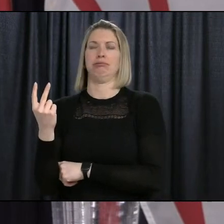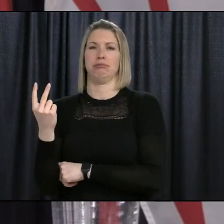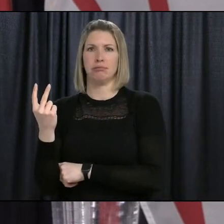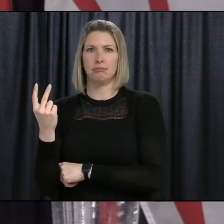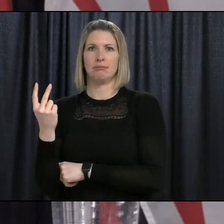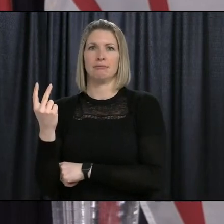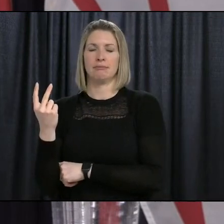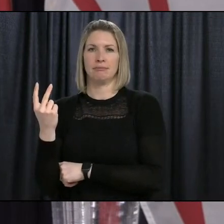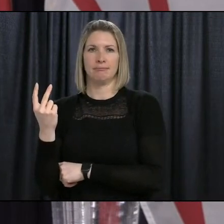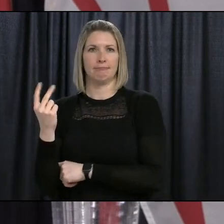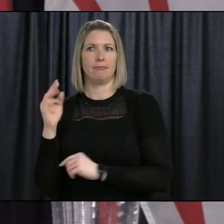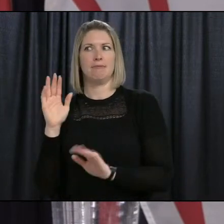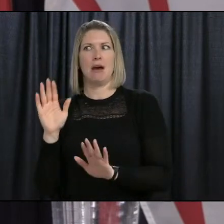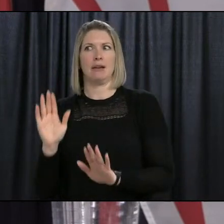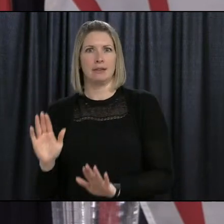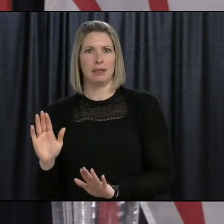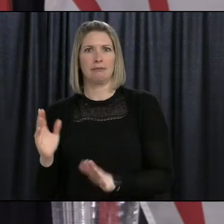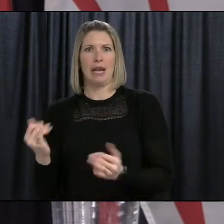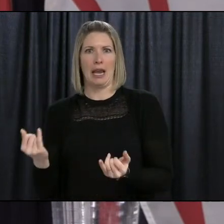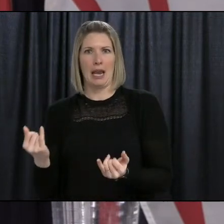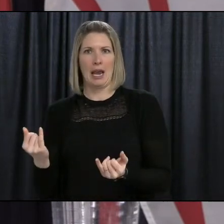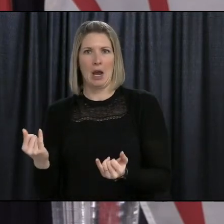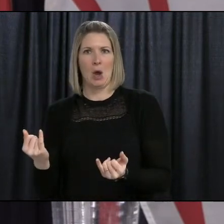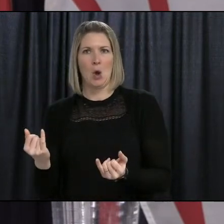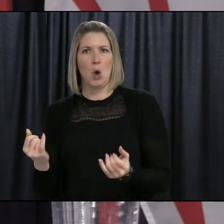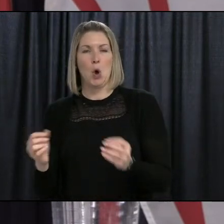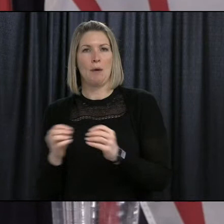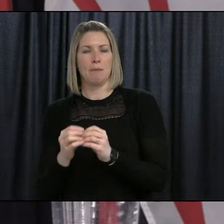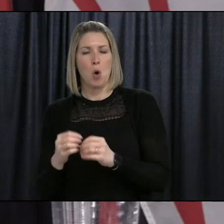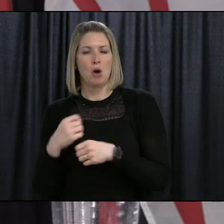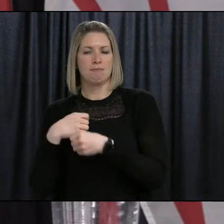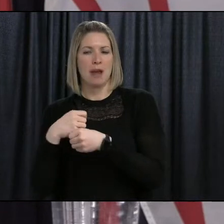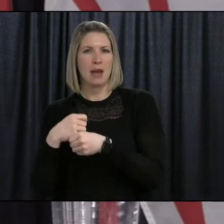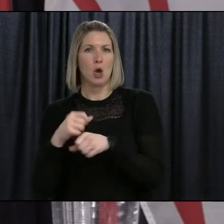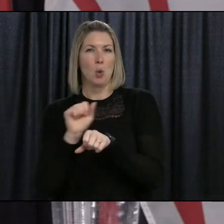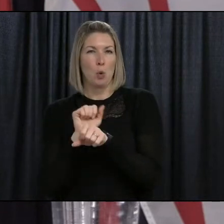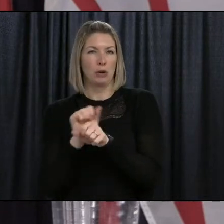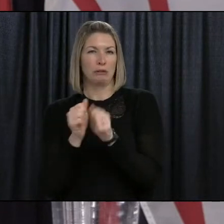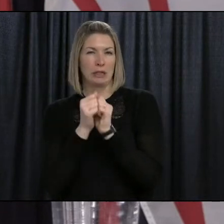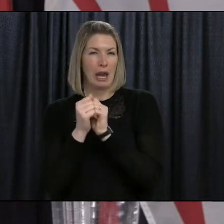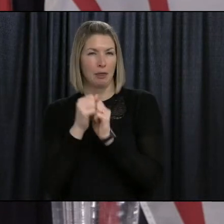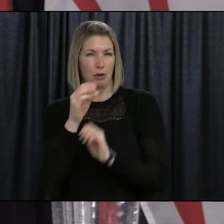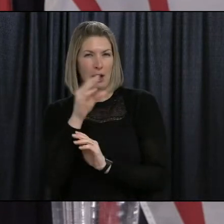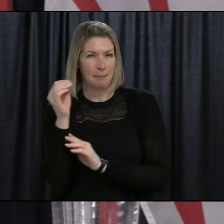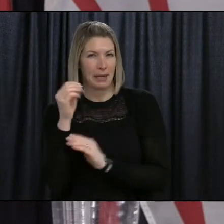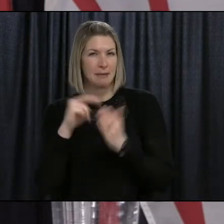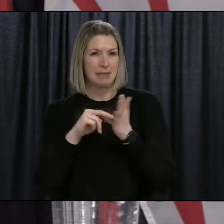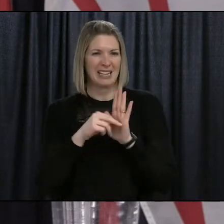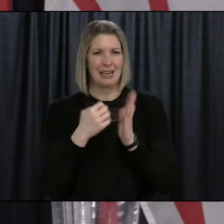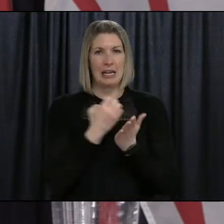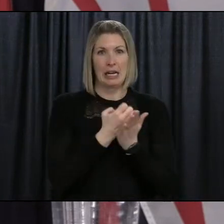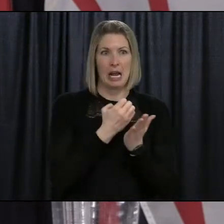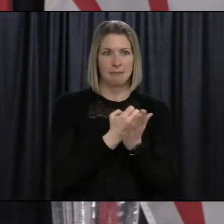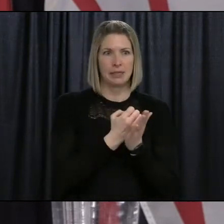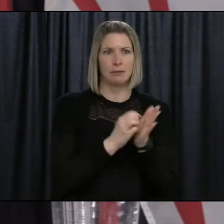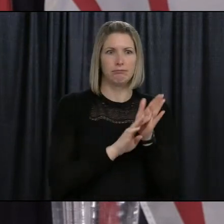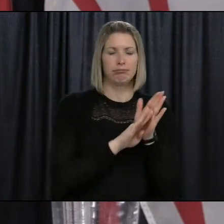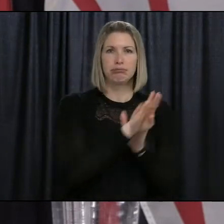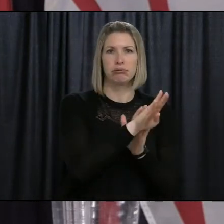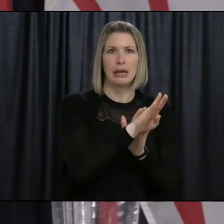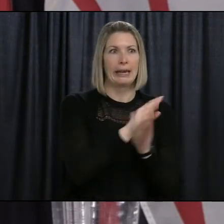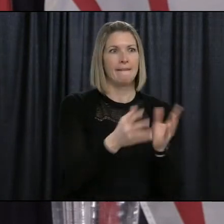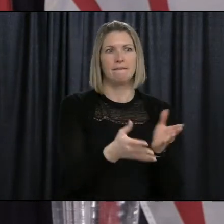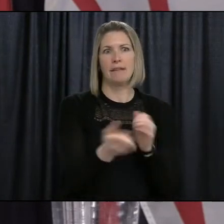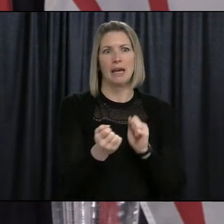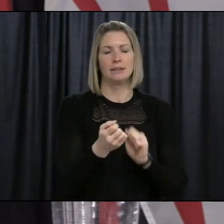remind ourselves, as you've heard Dr. Fitzgerald say before and others say before, that there is a possibility, a distinct and real possibility as we